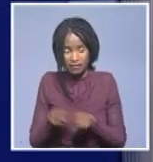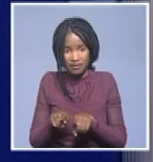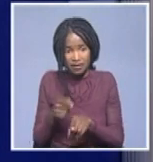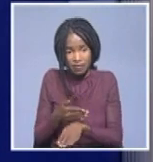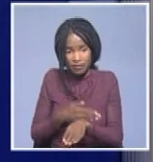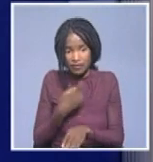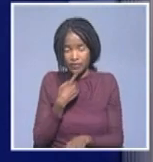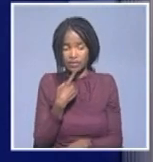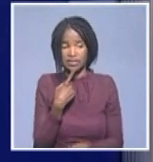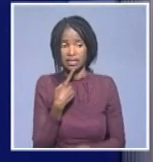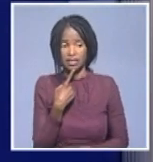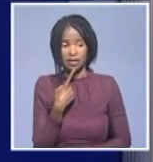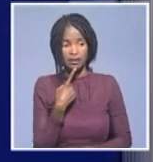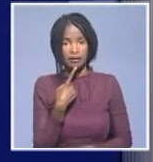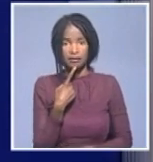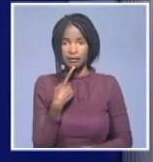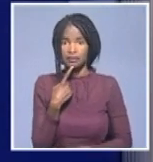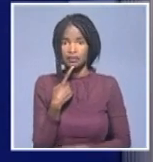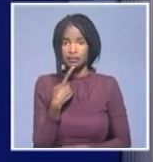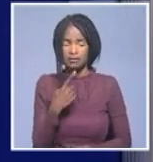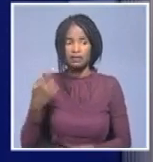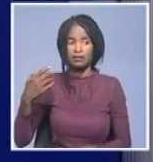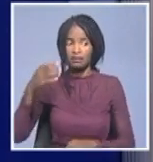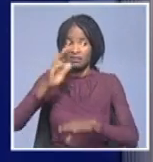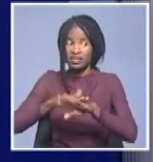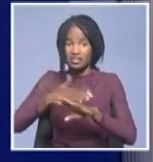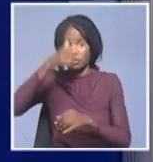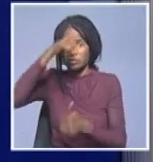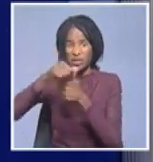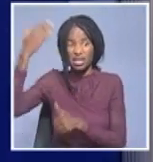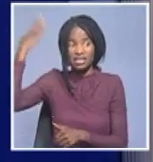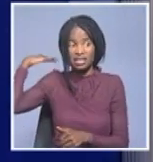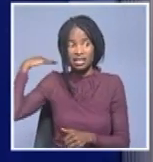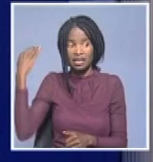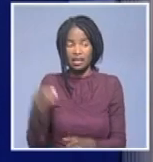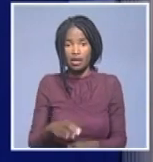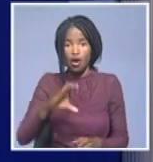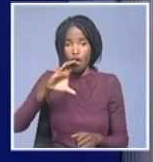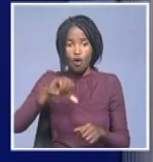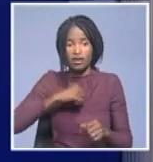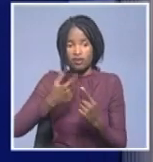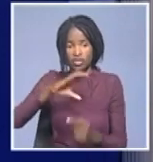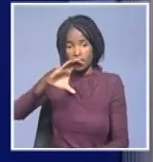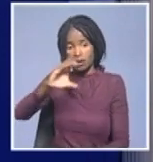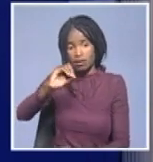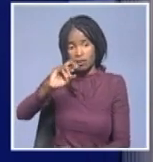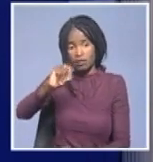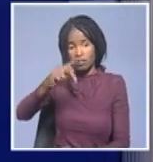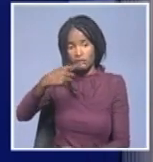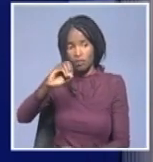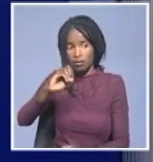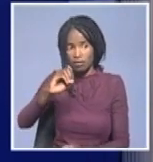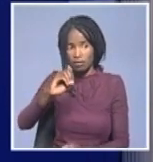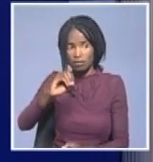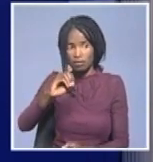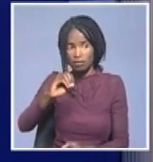earlier, we did have previous cases like Crimea Congo hemorrhagic fever. So that